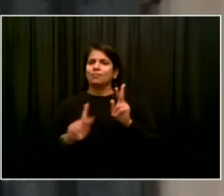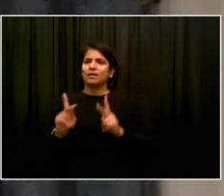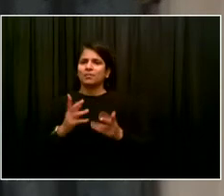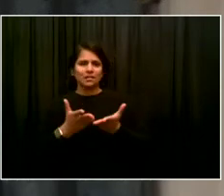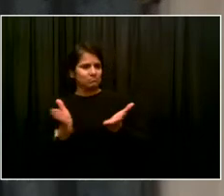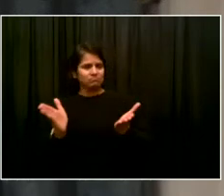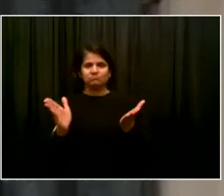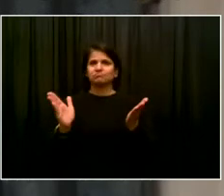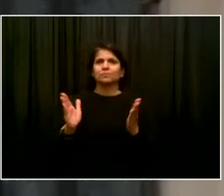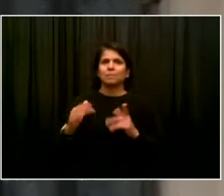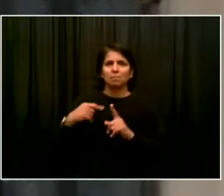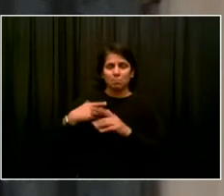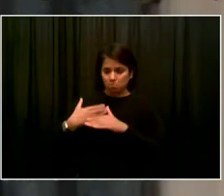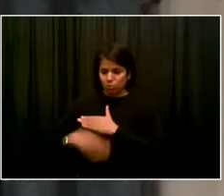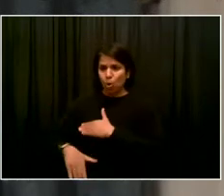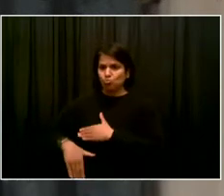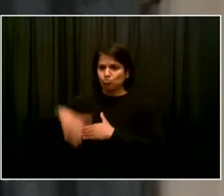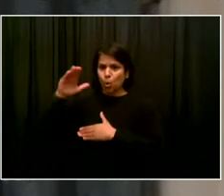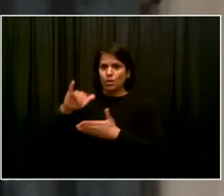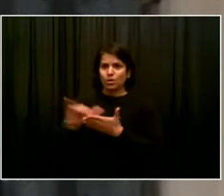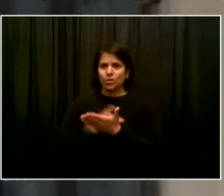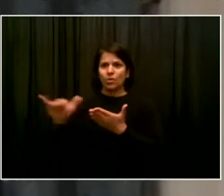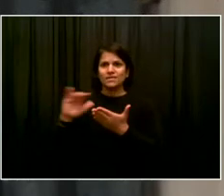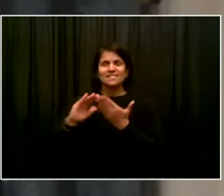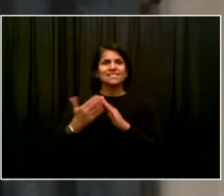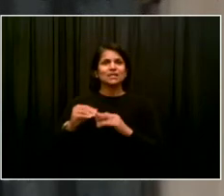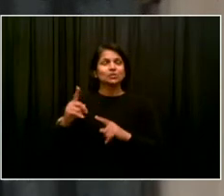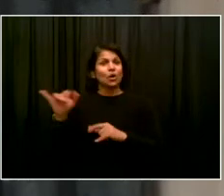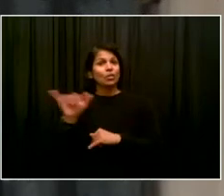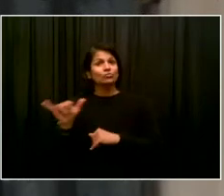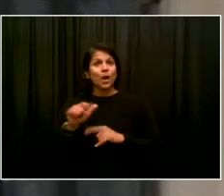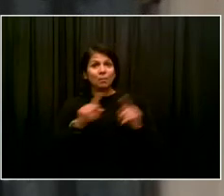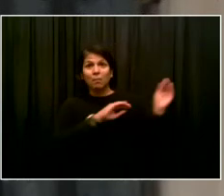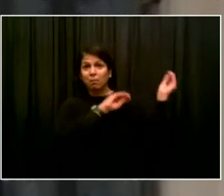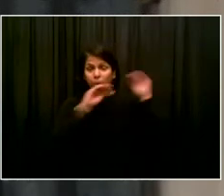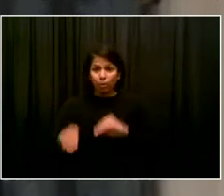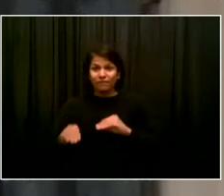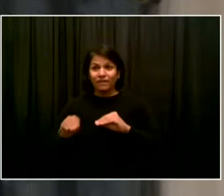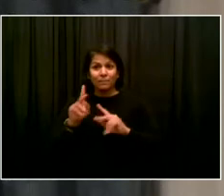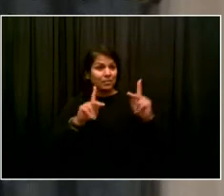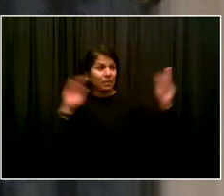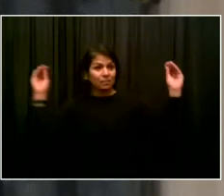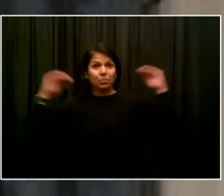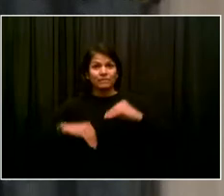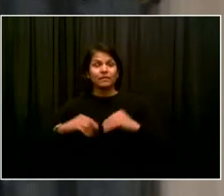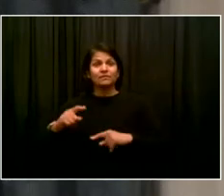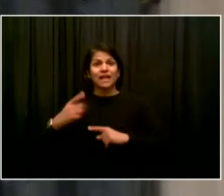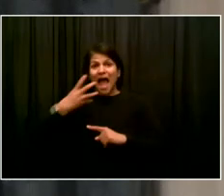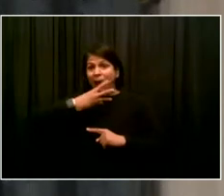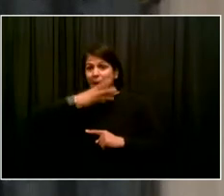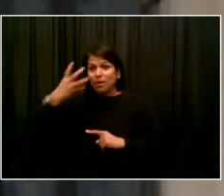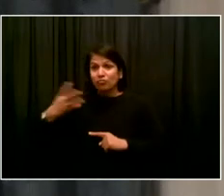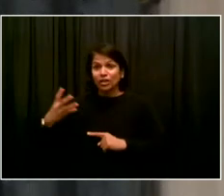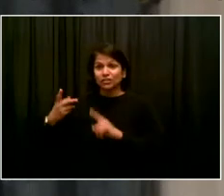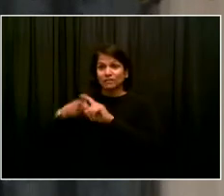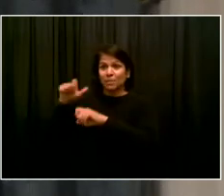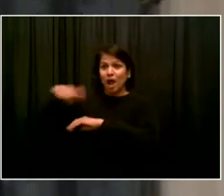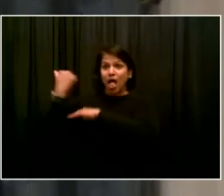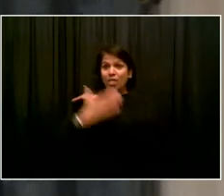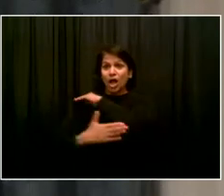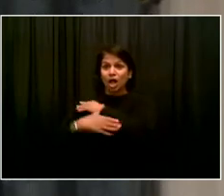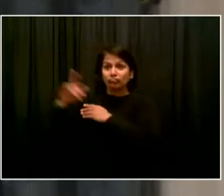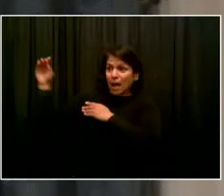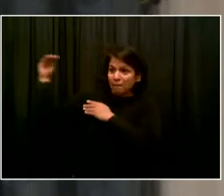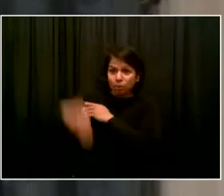credit to people who come here from far away. I mean, I was born in Brooklyn, but I was, you